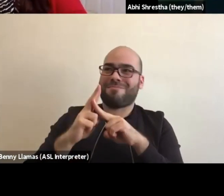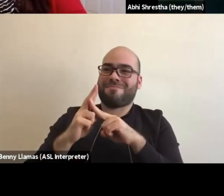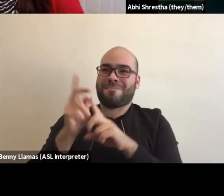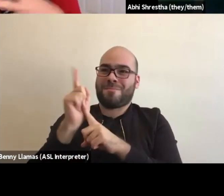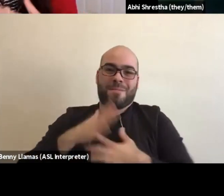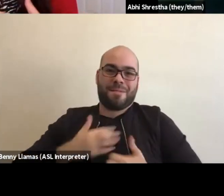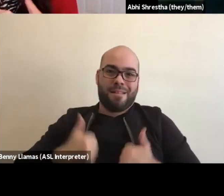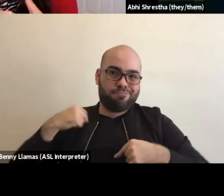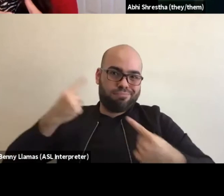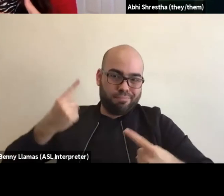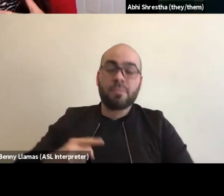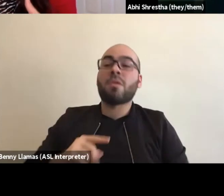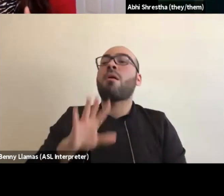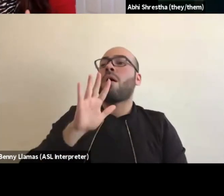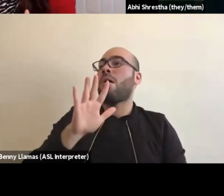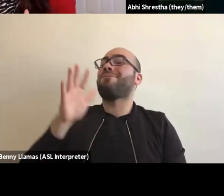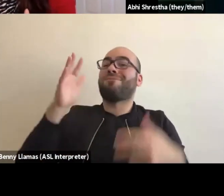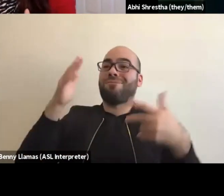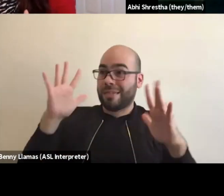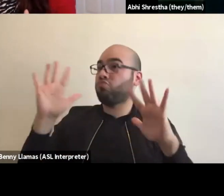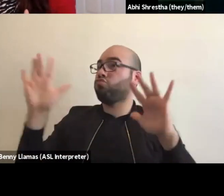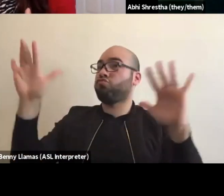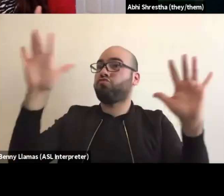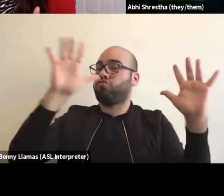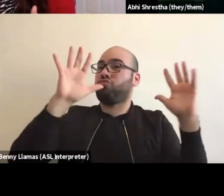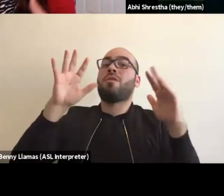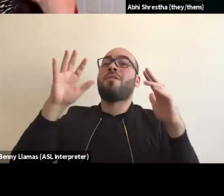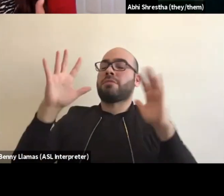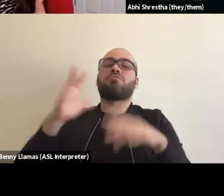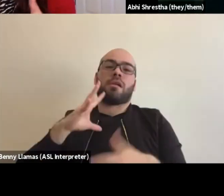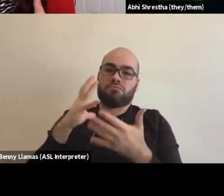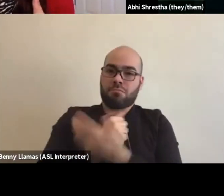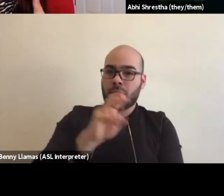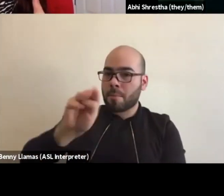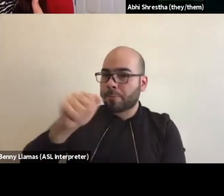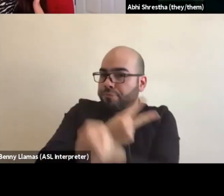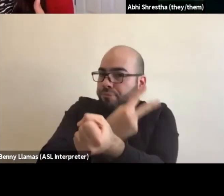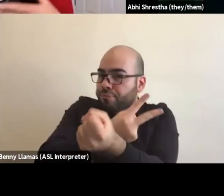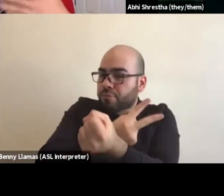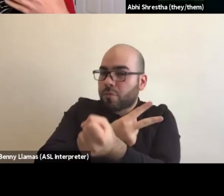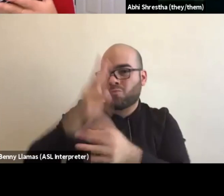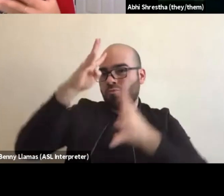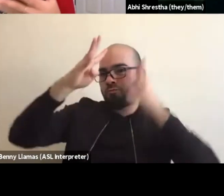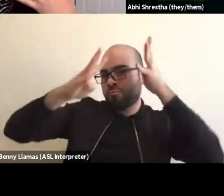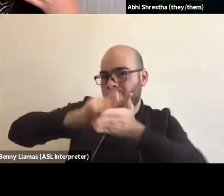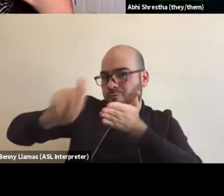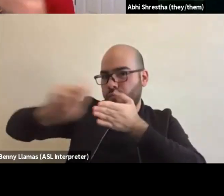then after that, I went and got a master's in creative writing, specifically in poetry, which,